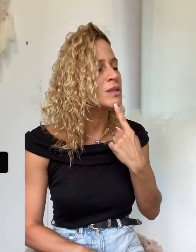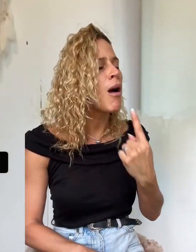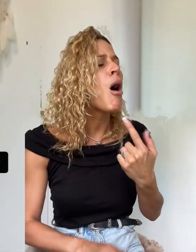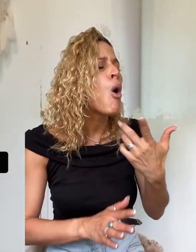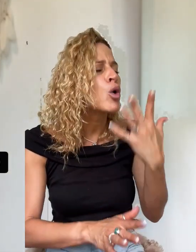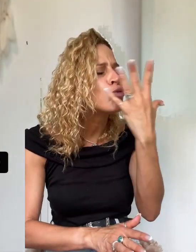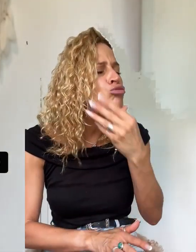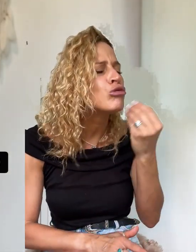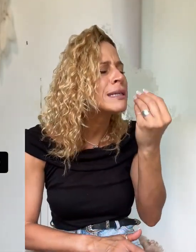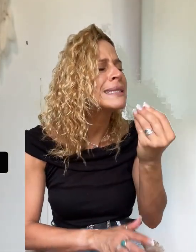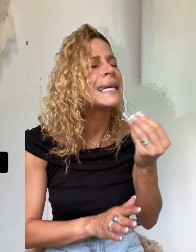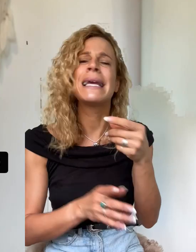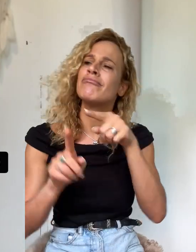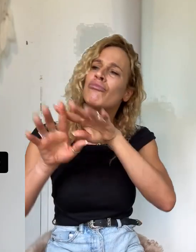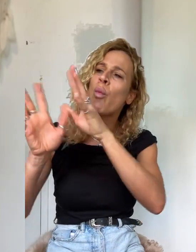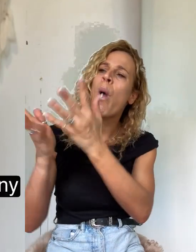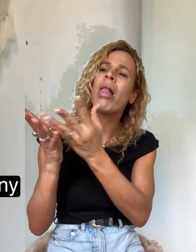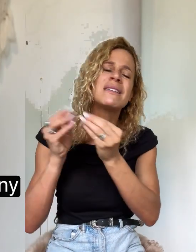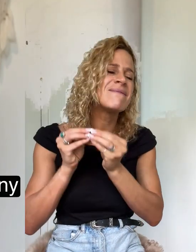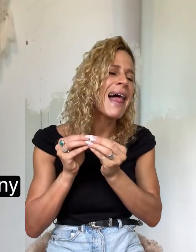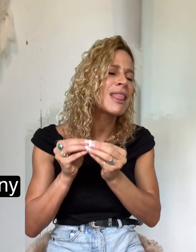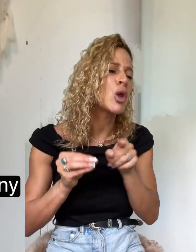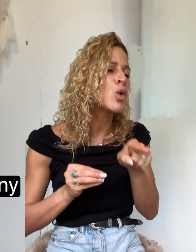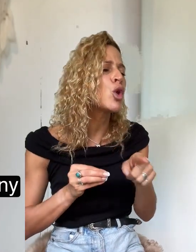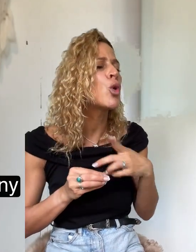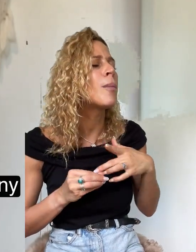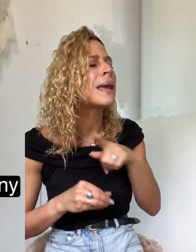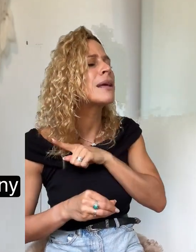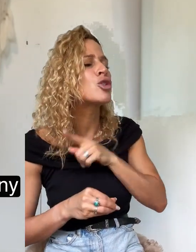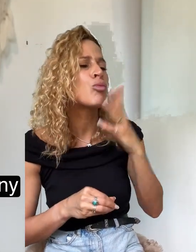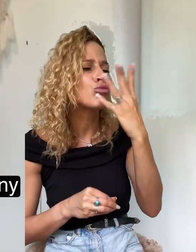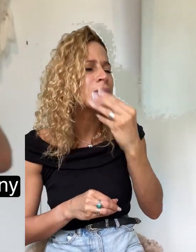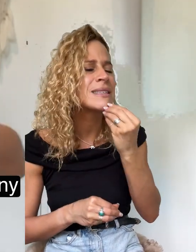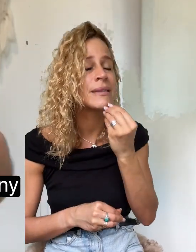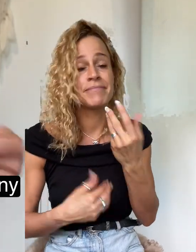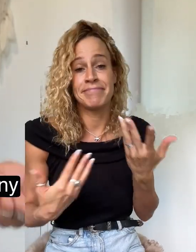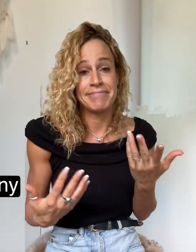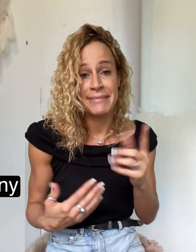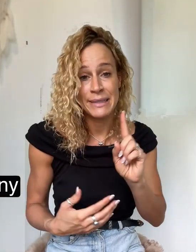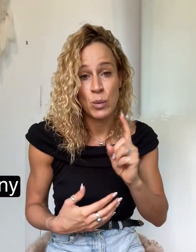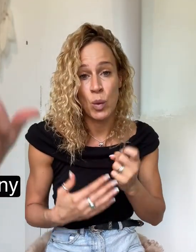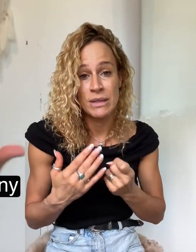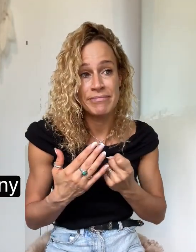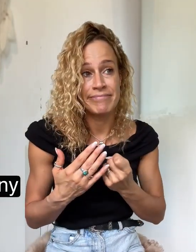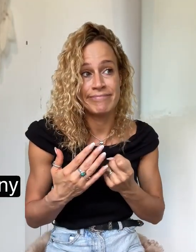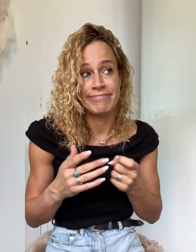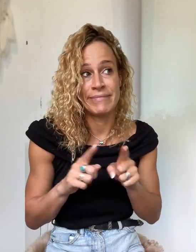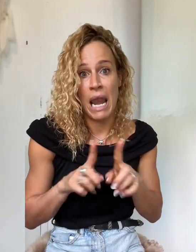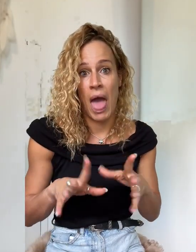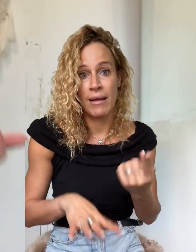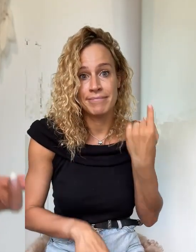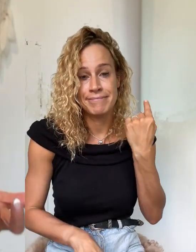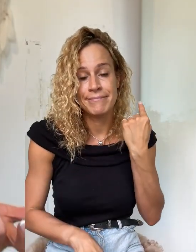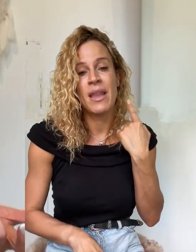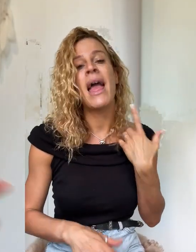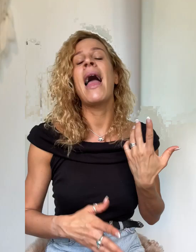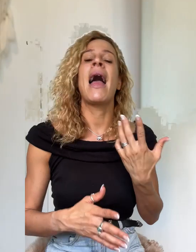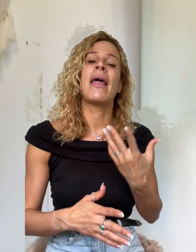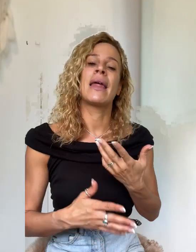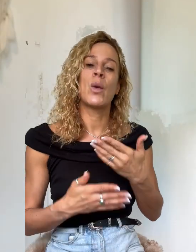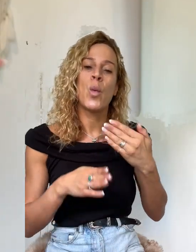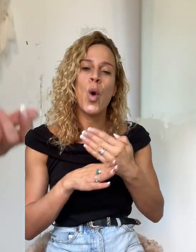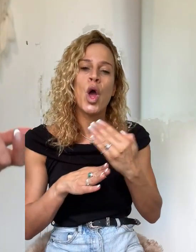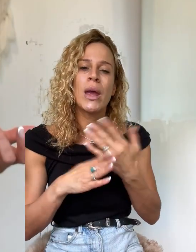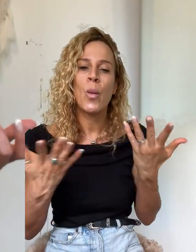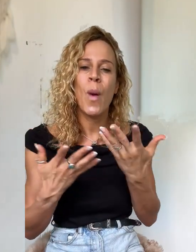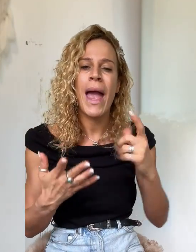was. I was never encouraged to really go to uni. And I was giving out leaflets for a Korean company, Samsung,